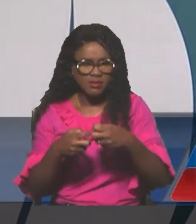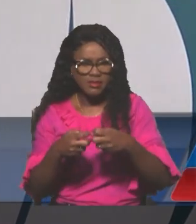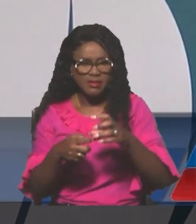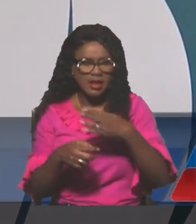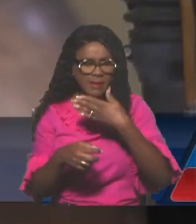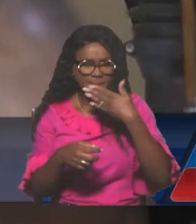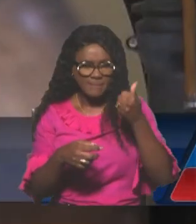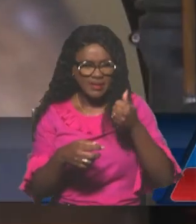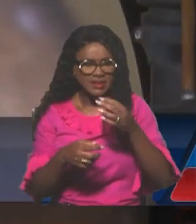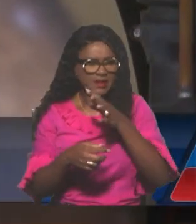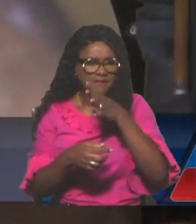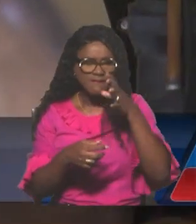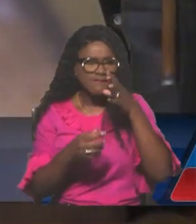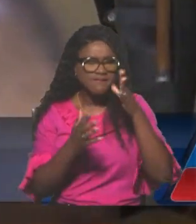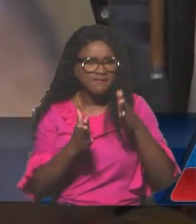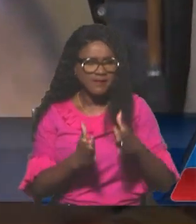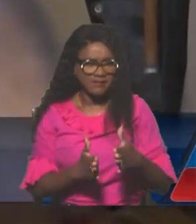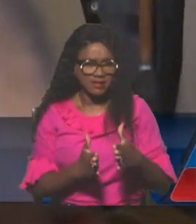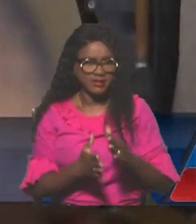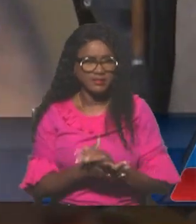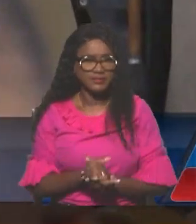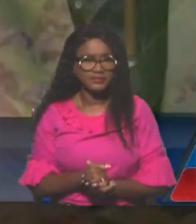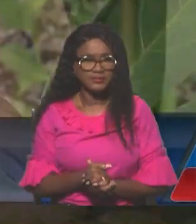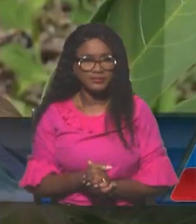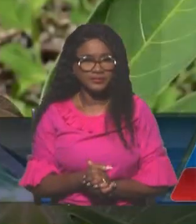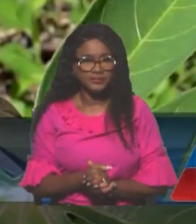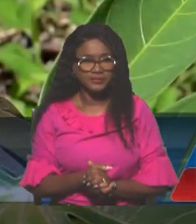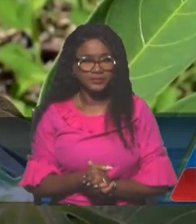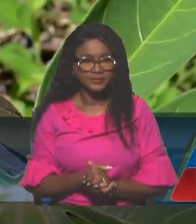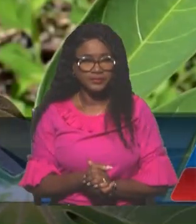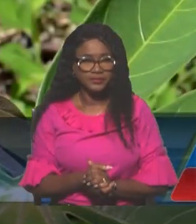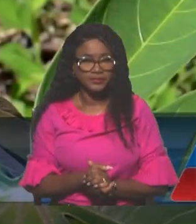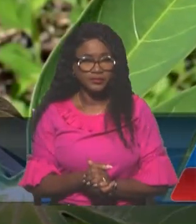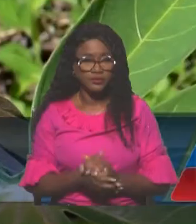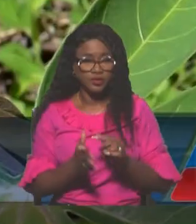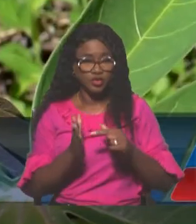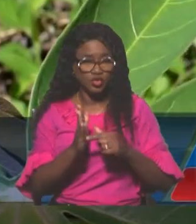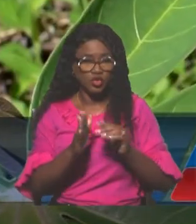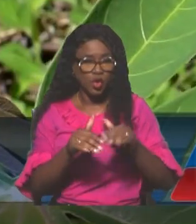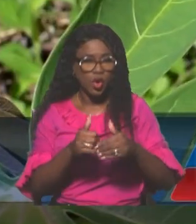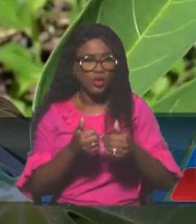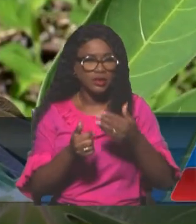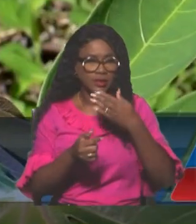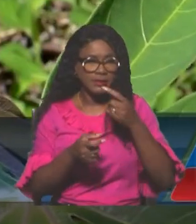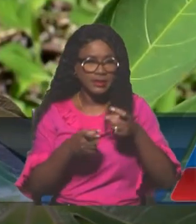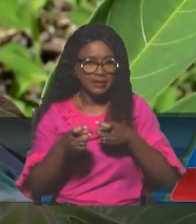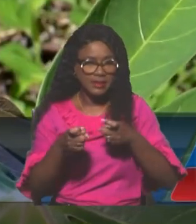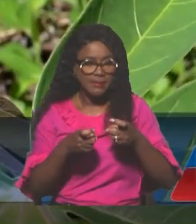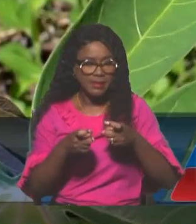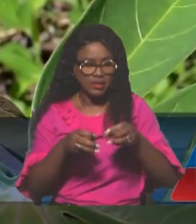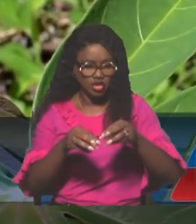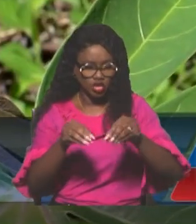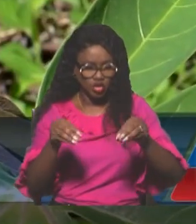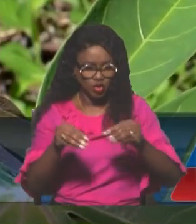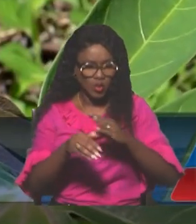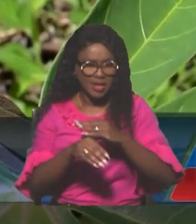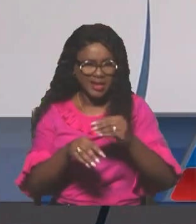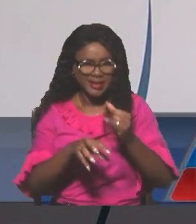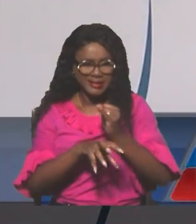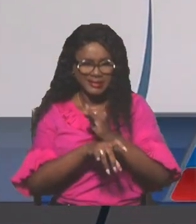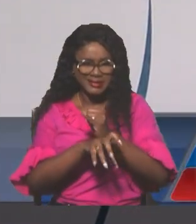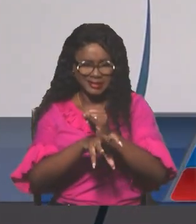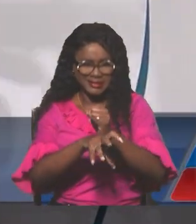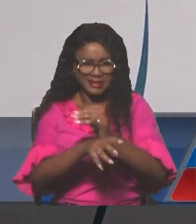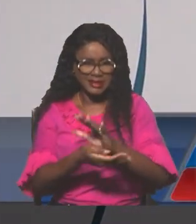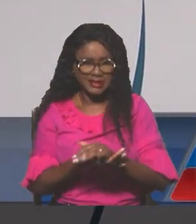farmer. The solutions he got gave insight into how to better manage the soil and pests. It